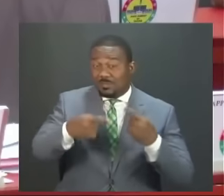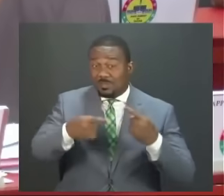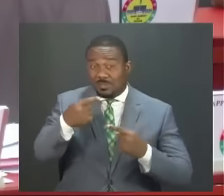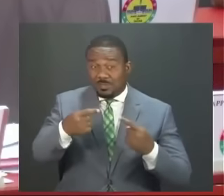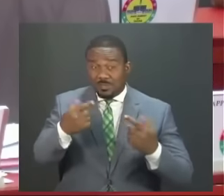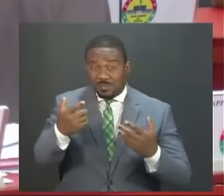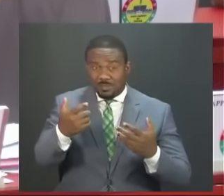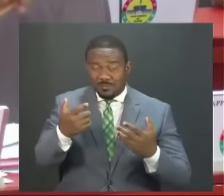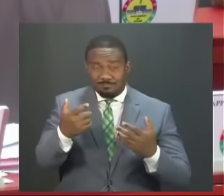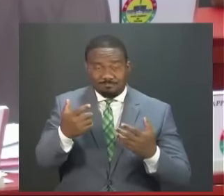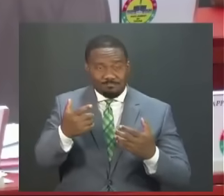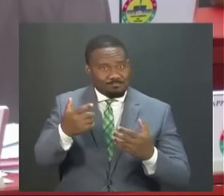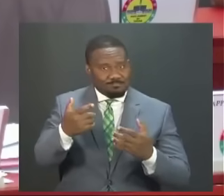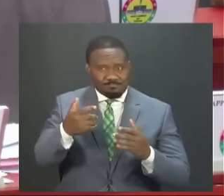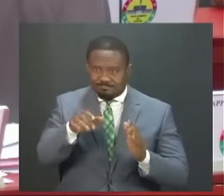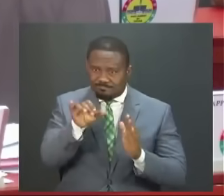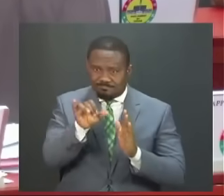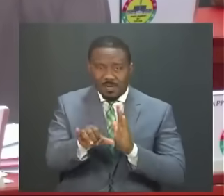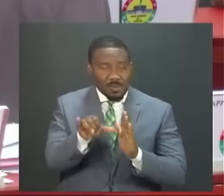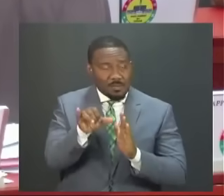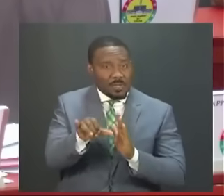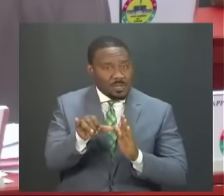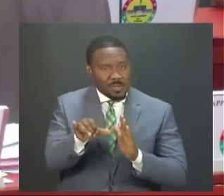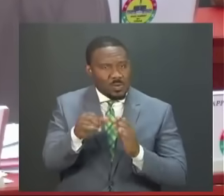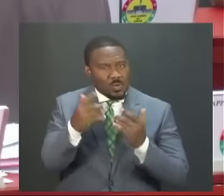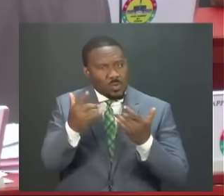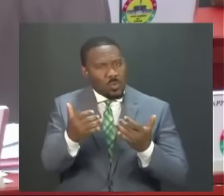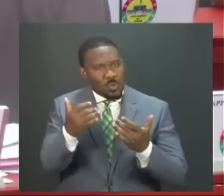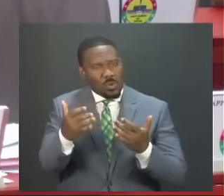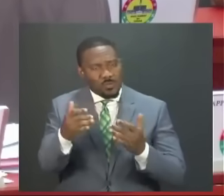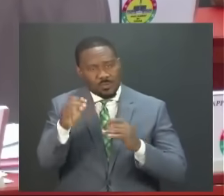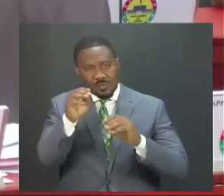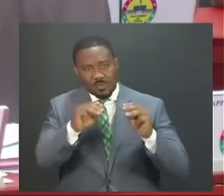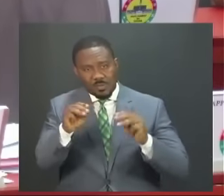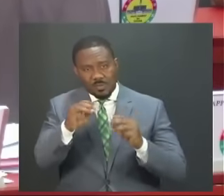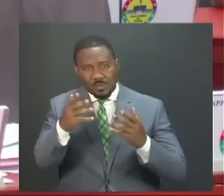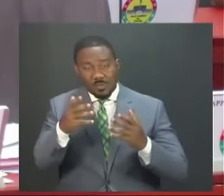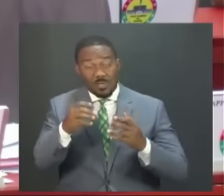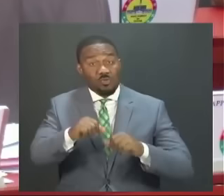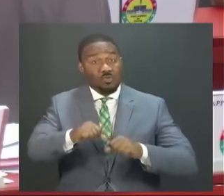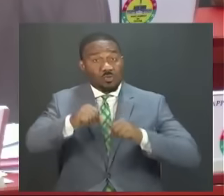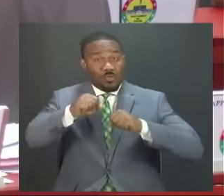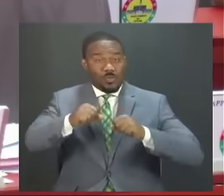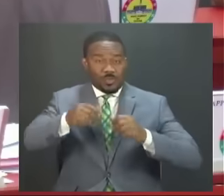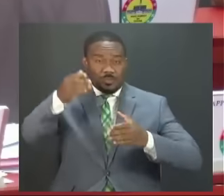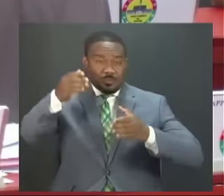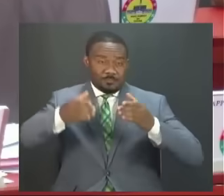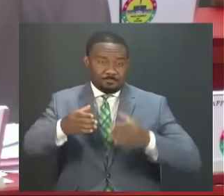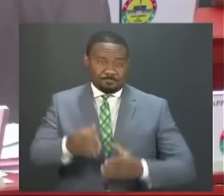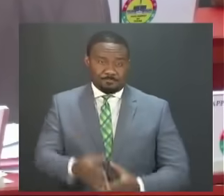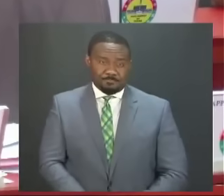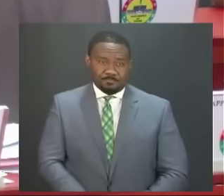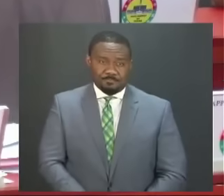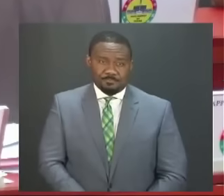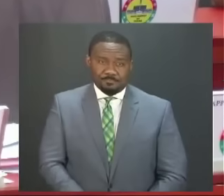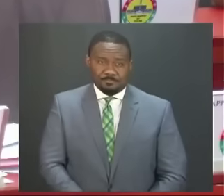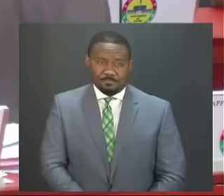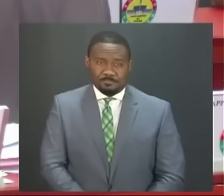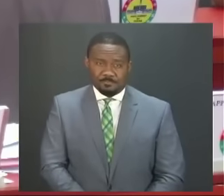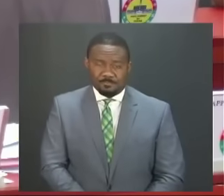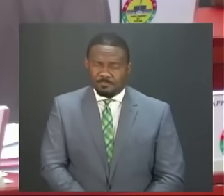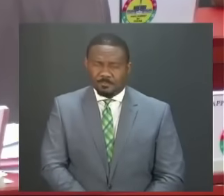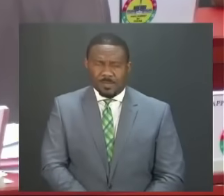is stayed pending the determination of the matter by the Supreme Court. This was not a matter of